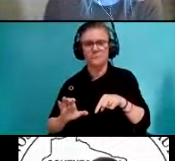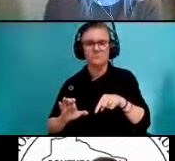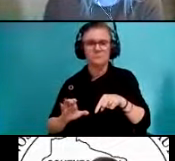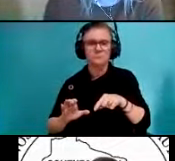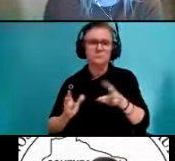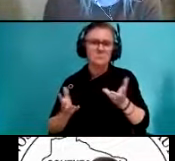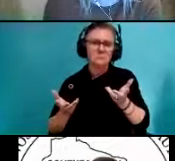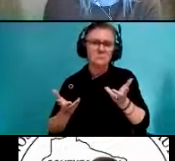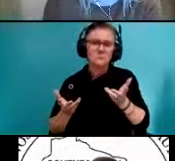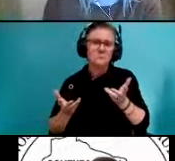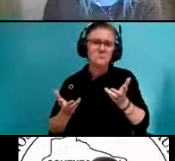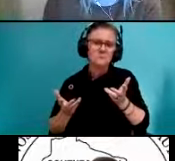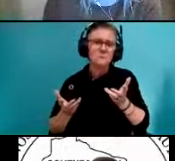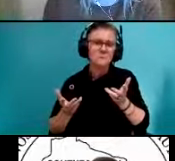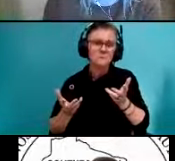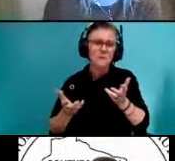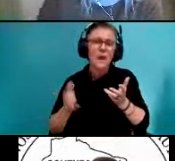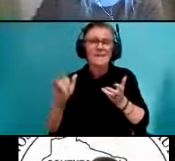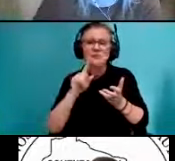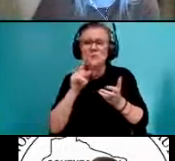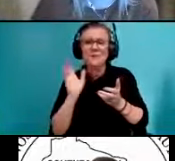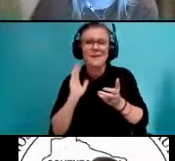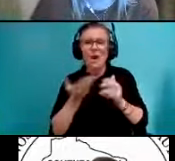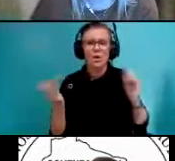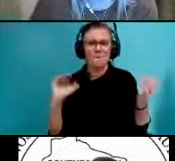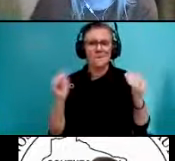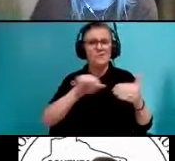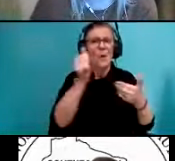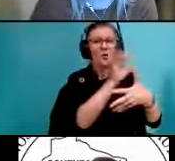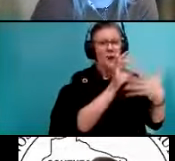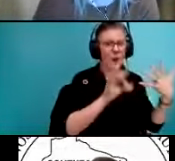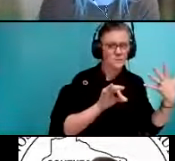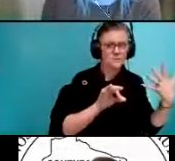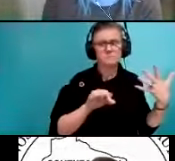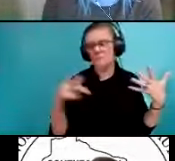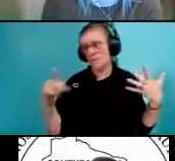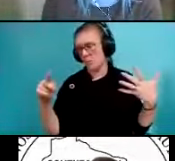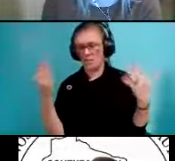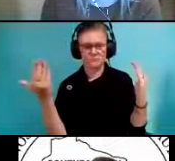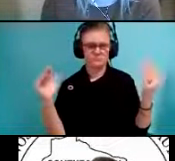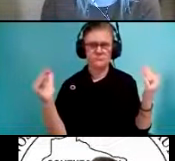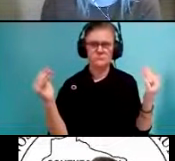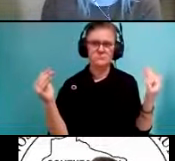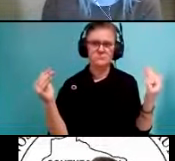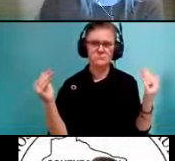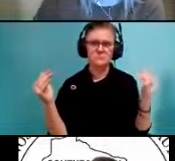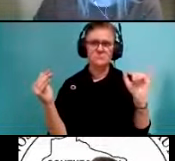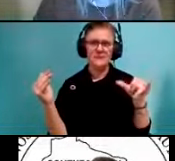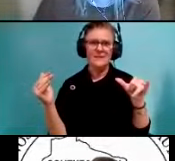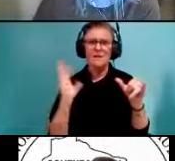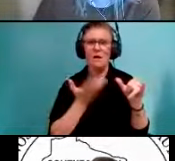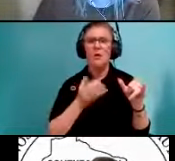as a base to compare the other alternatives. So that is our no build